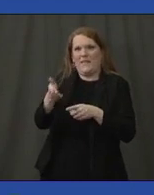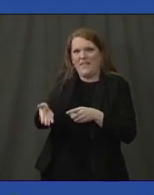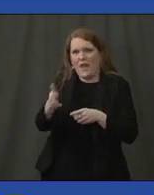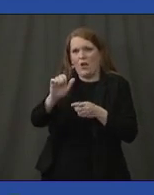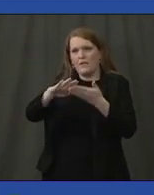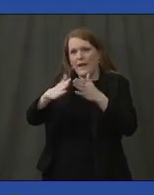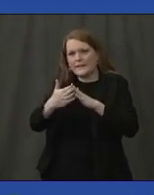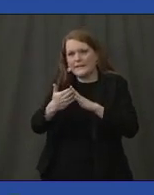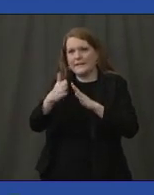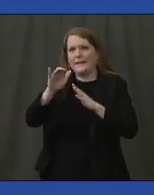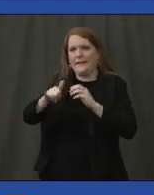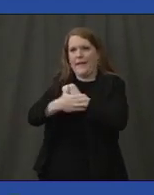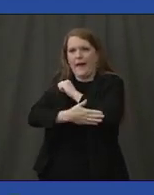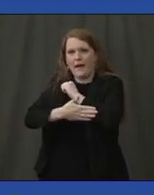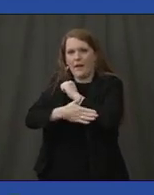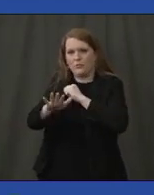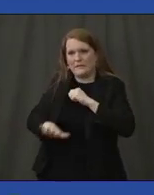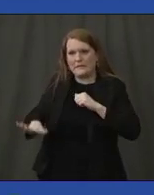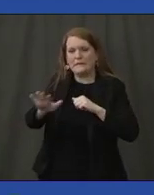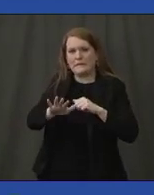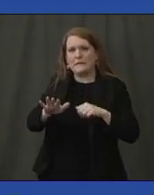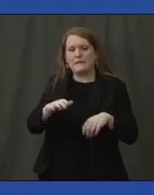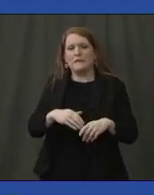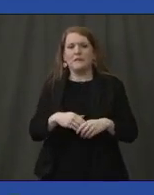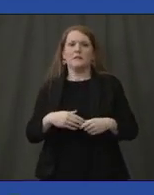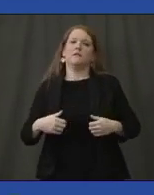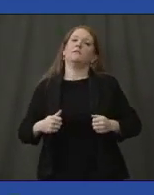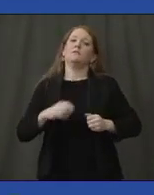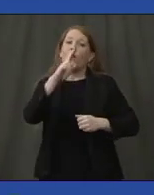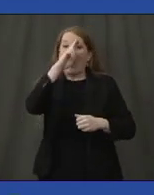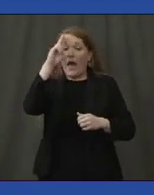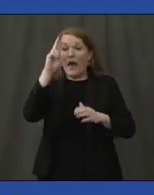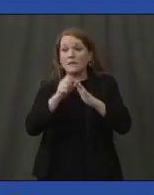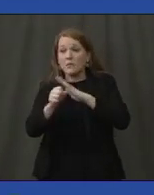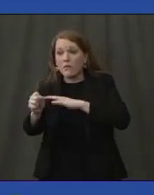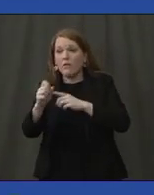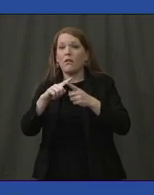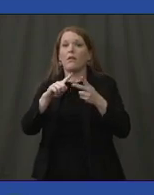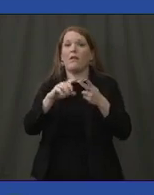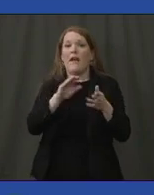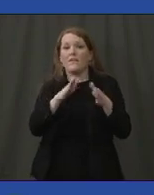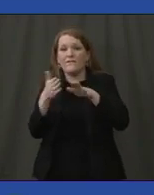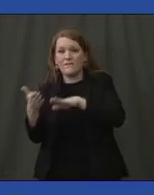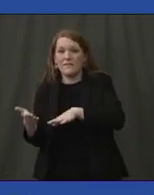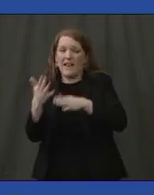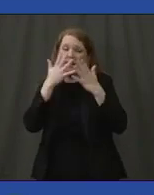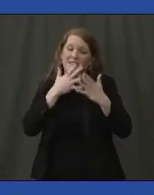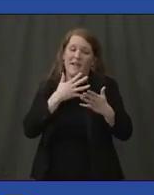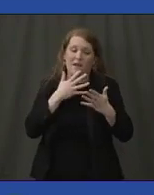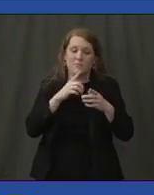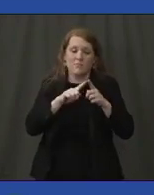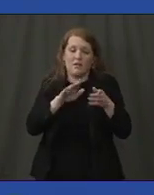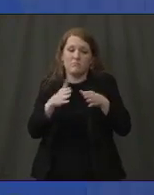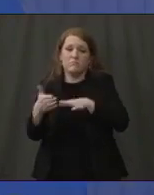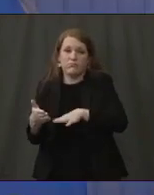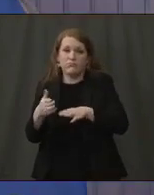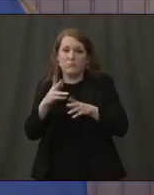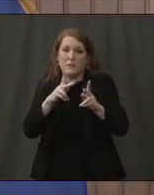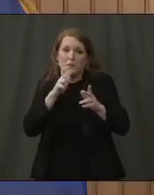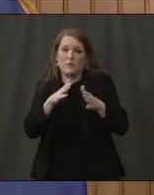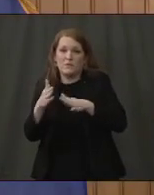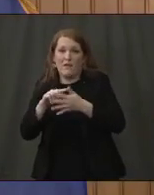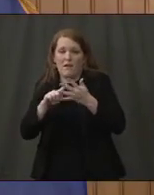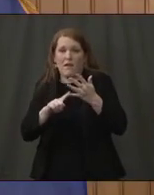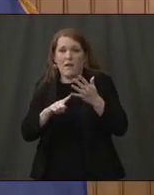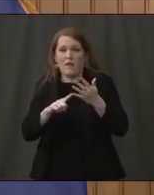infection. Hospitalizations and sadly fatalities are graphs that I think are maybe a week to